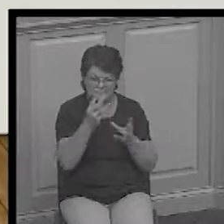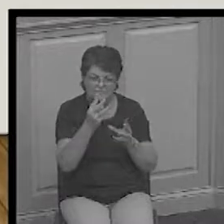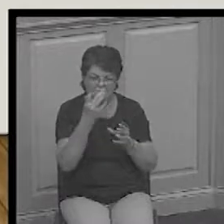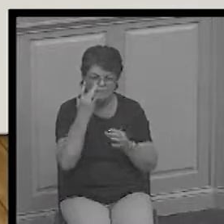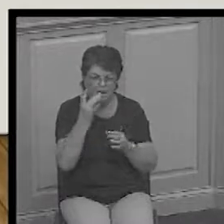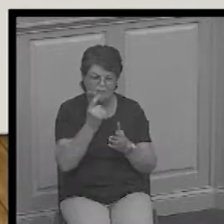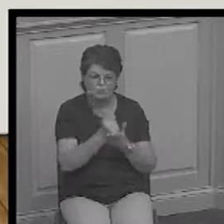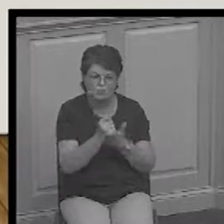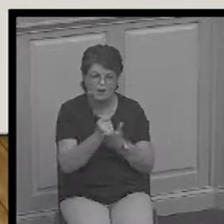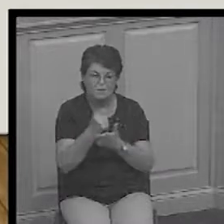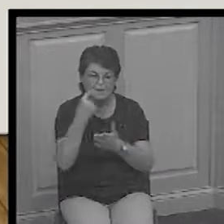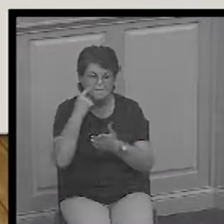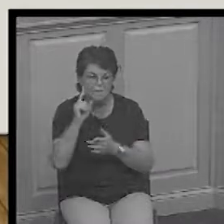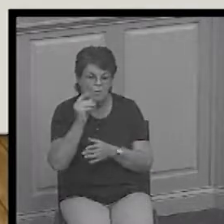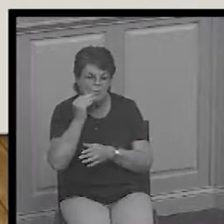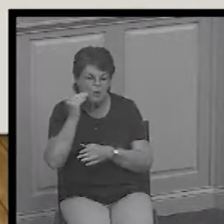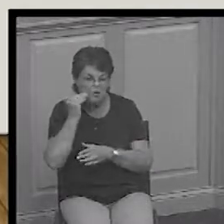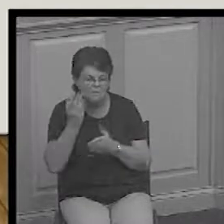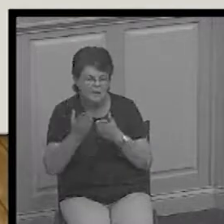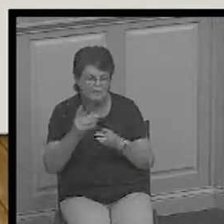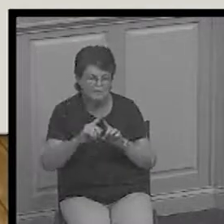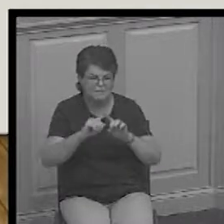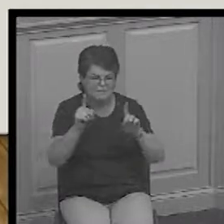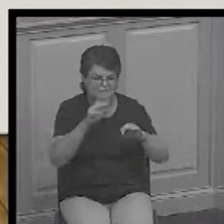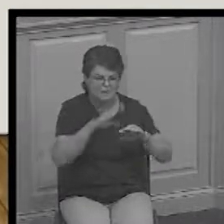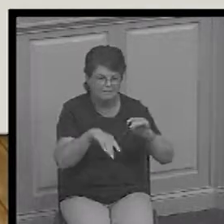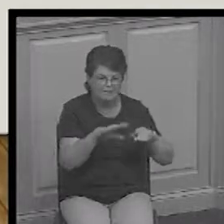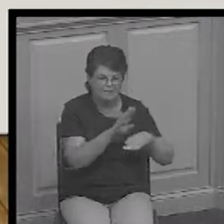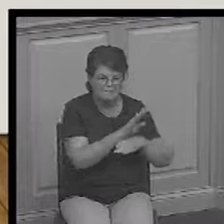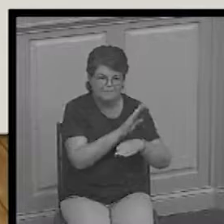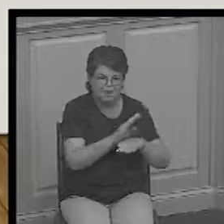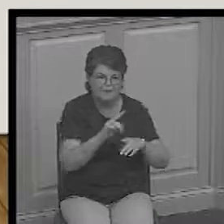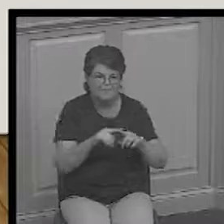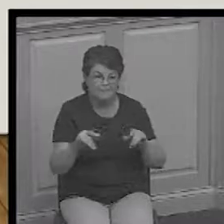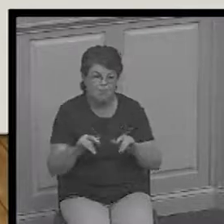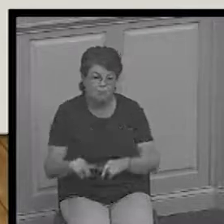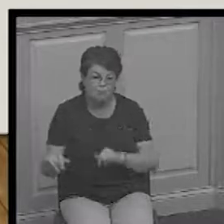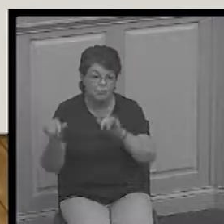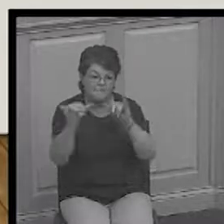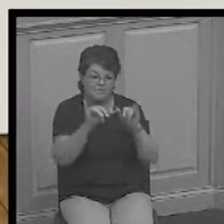for homes might be a little different than buildings. But the universal guidelines